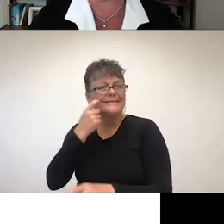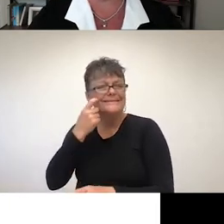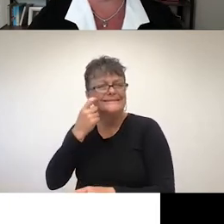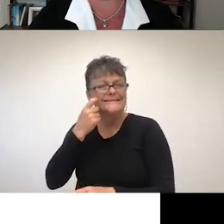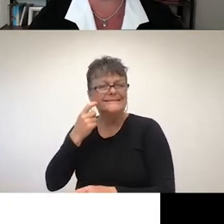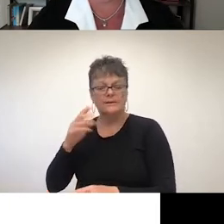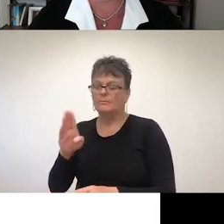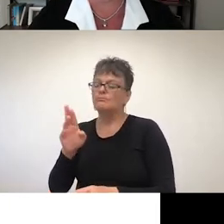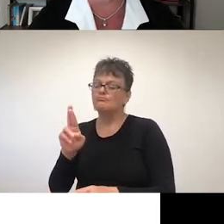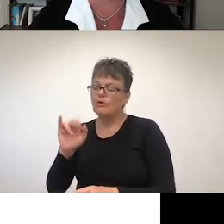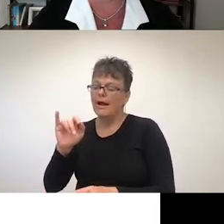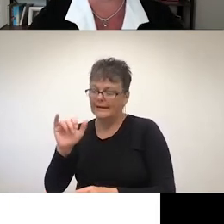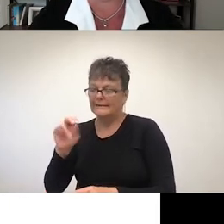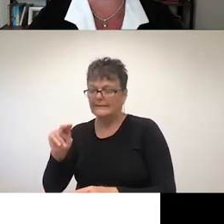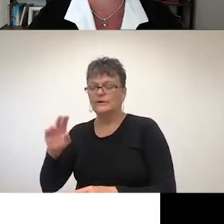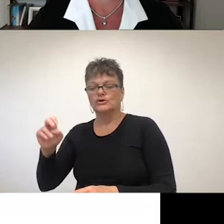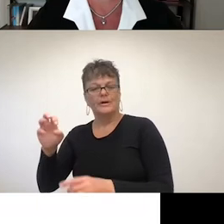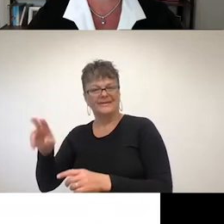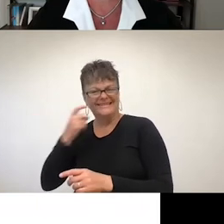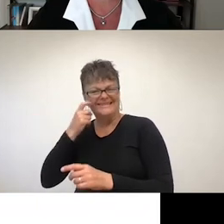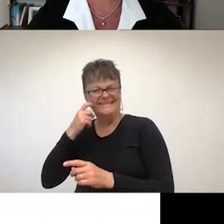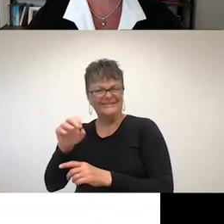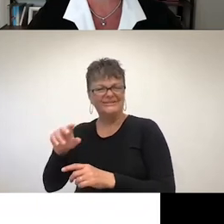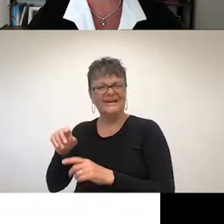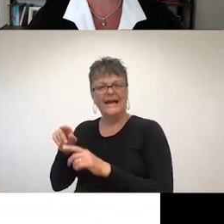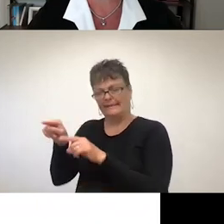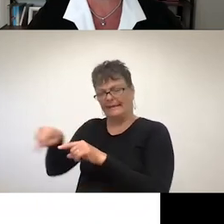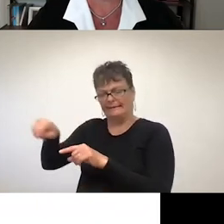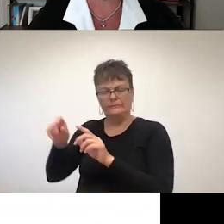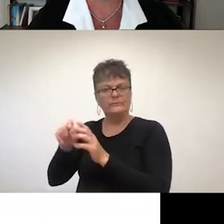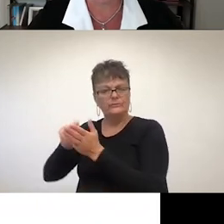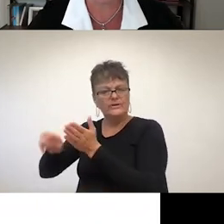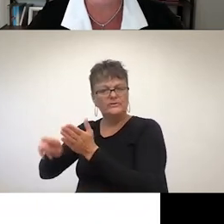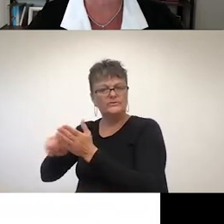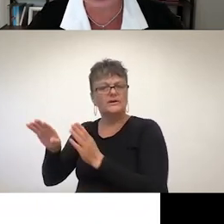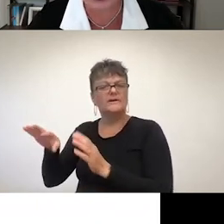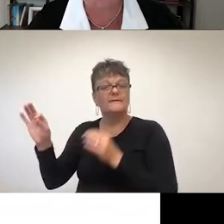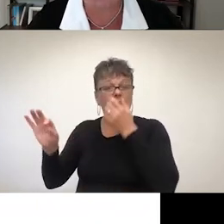study found in an introductory biology course, they reduced content by